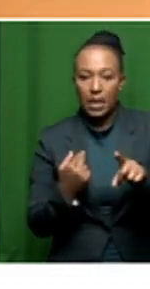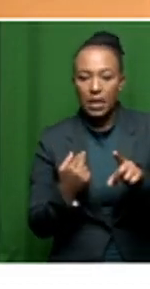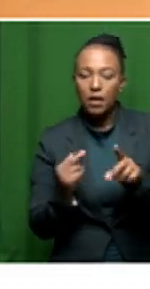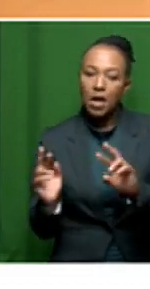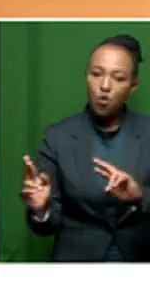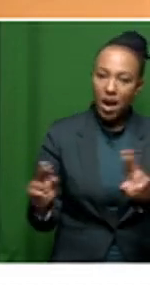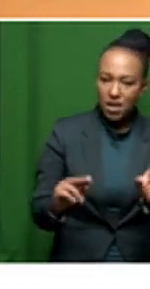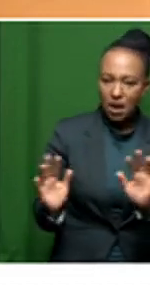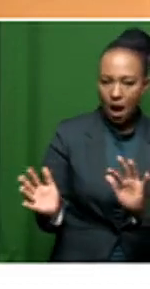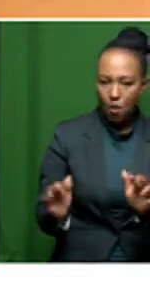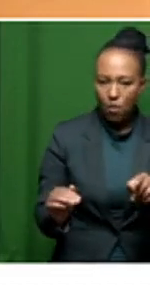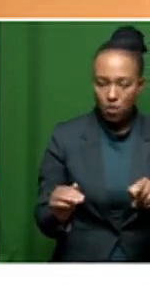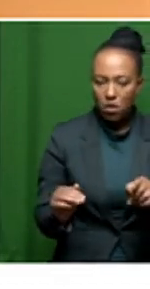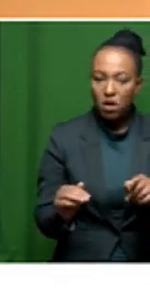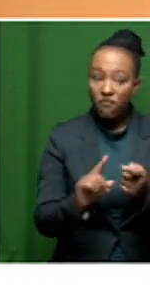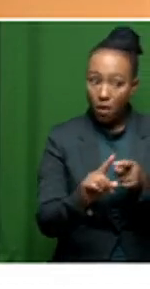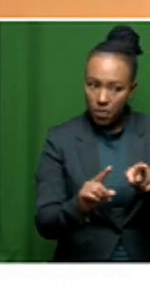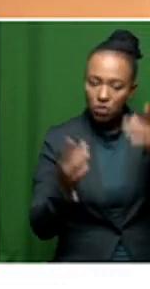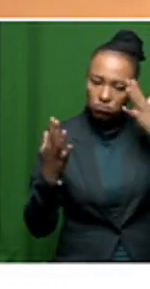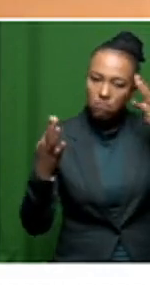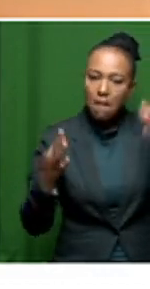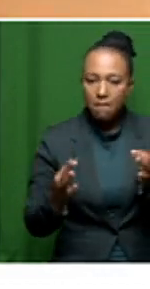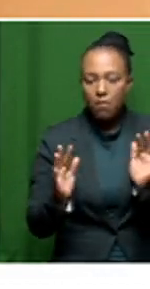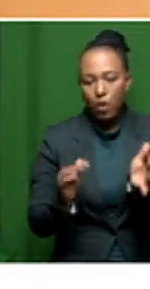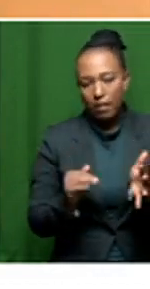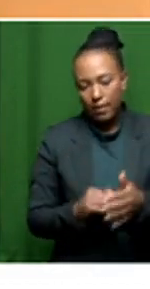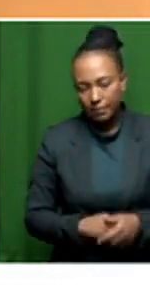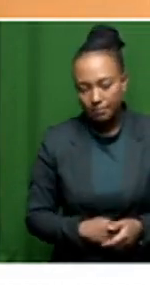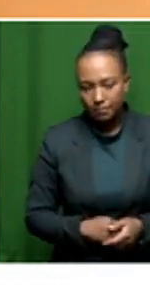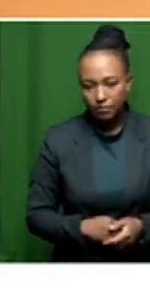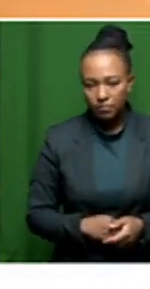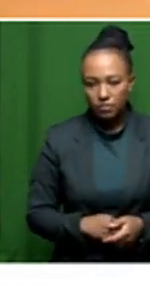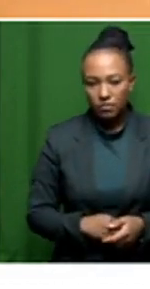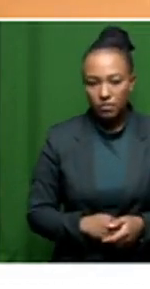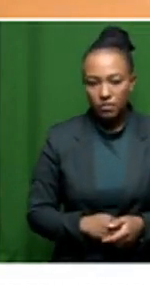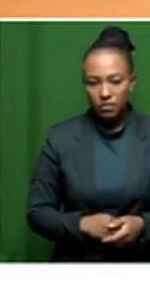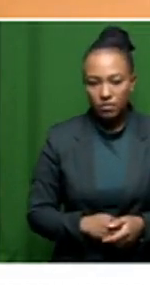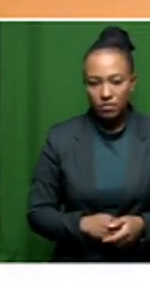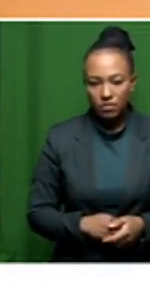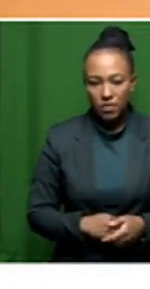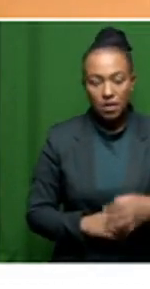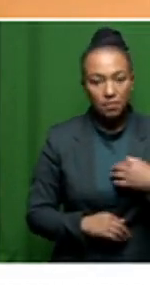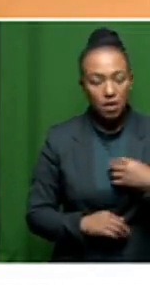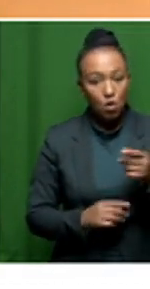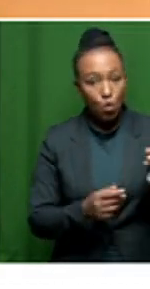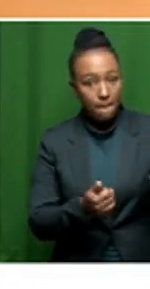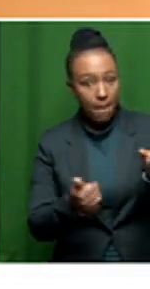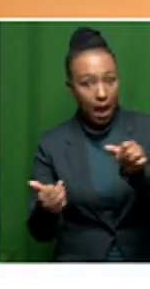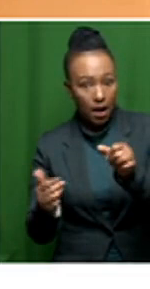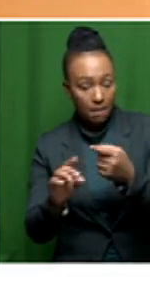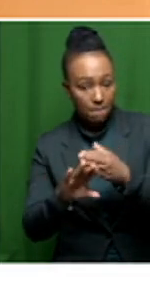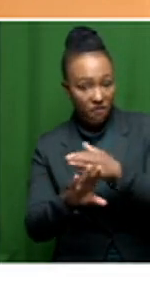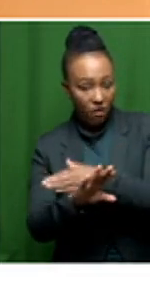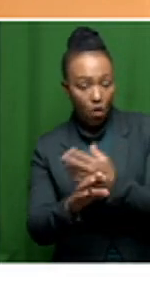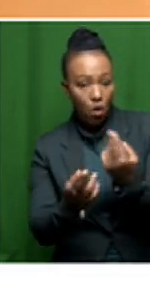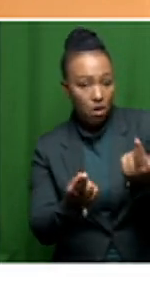ready, then we'll take it from there. I don't think that we are going to go back without getting that report.